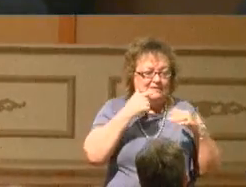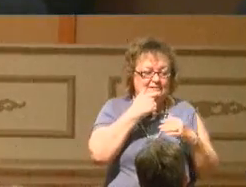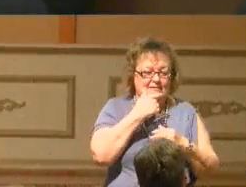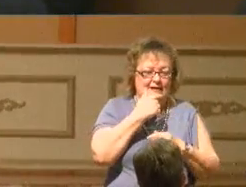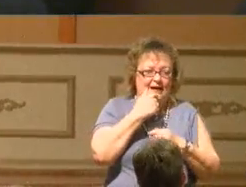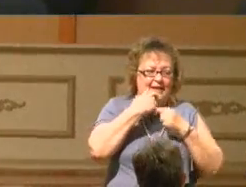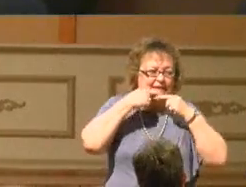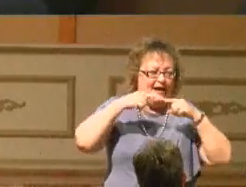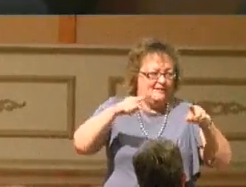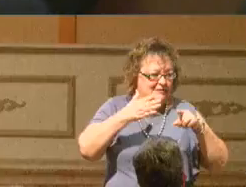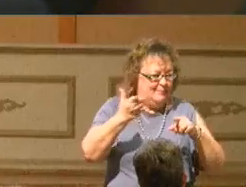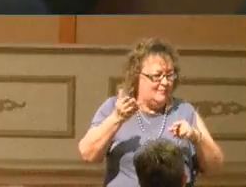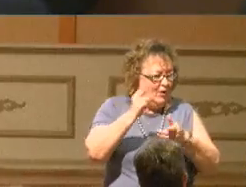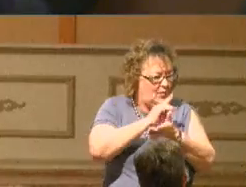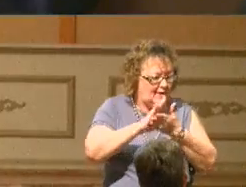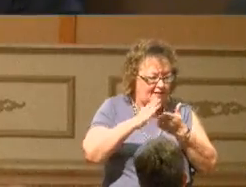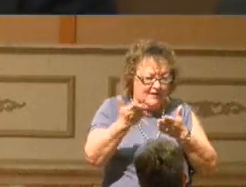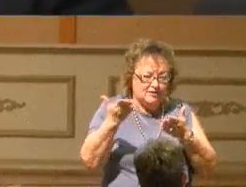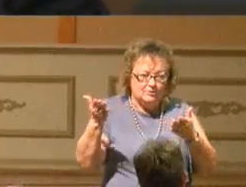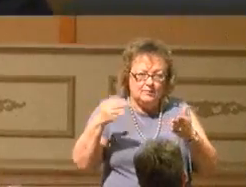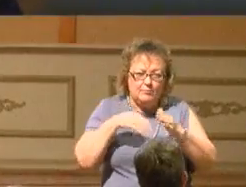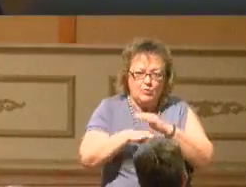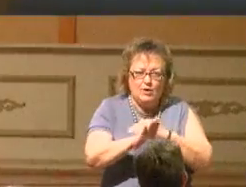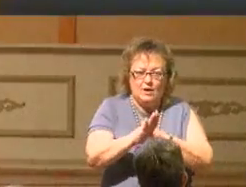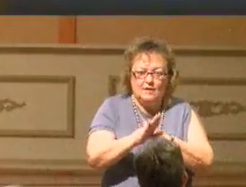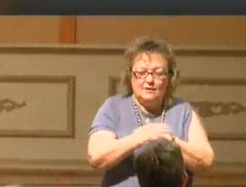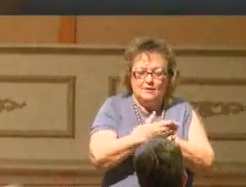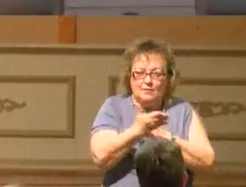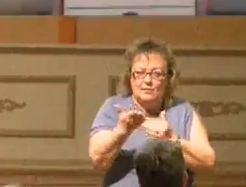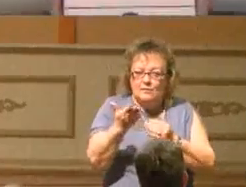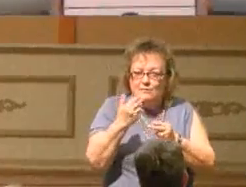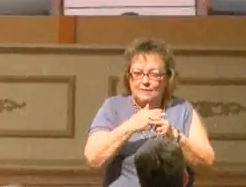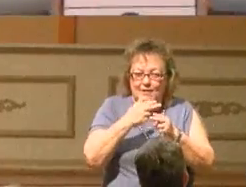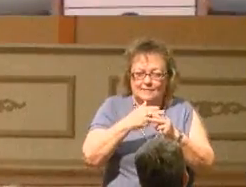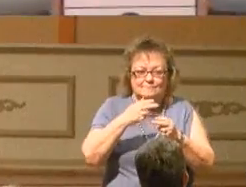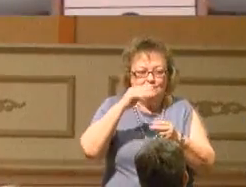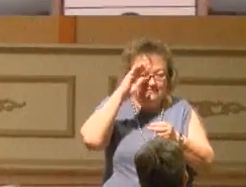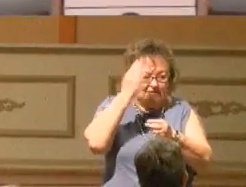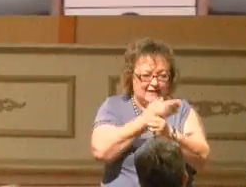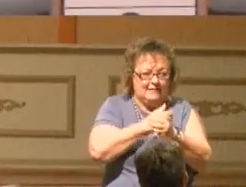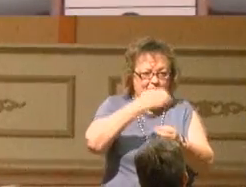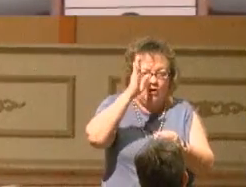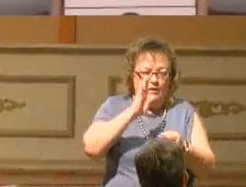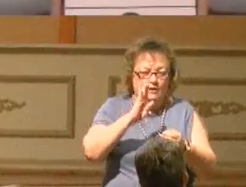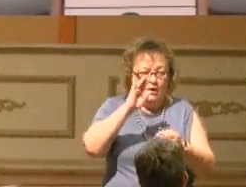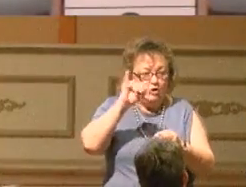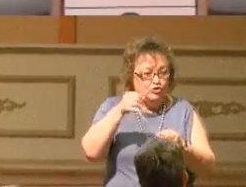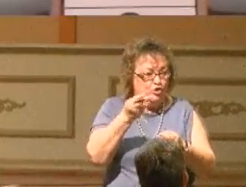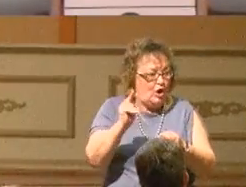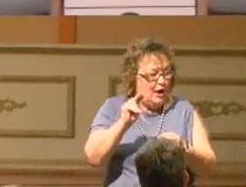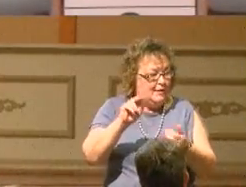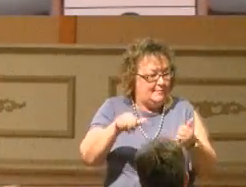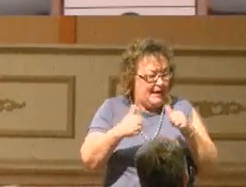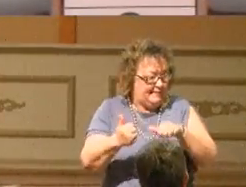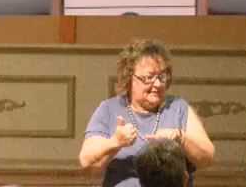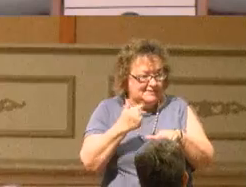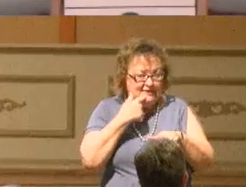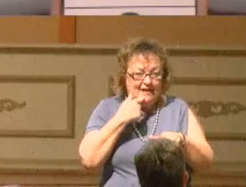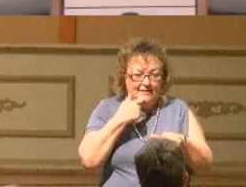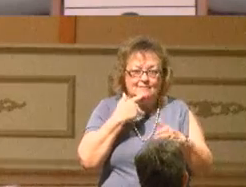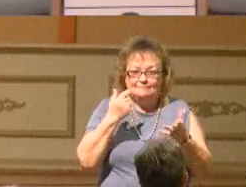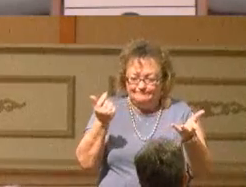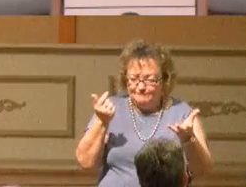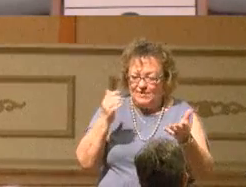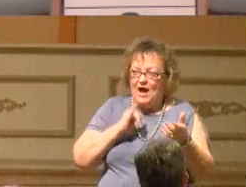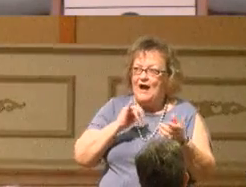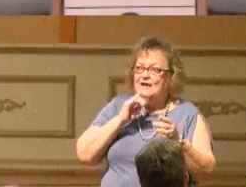that holy thing which shall be born of thee shall be called the Son of God. John the Baptist announced him as the Son of God in John